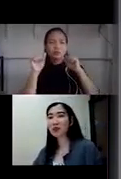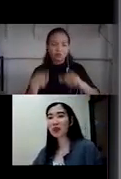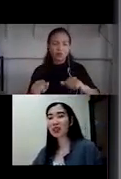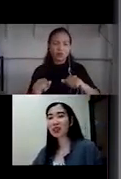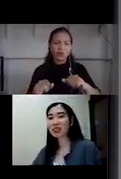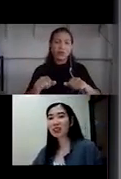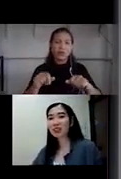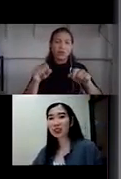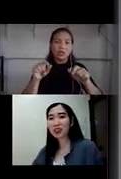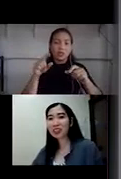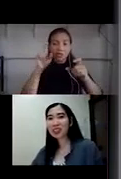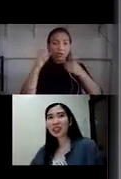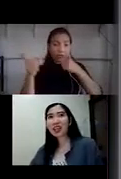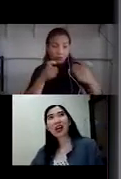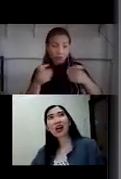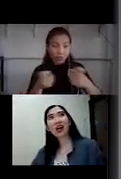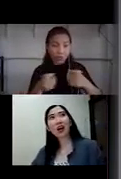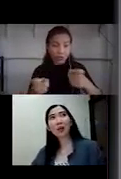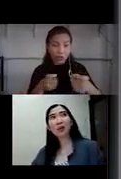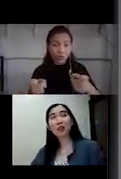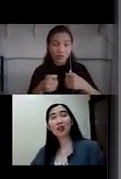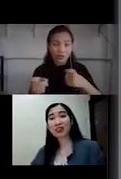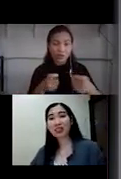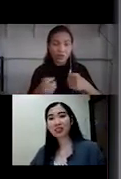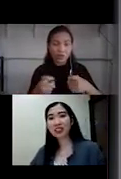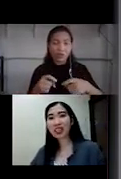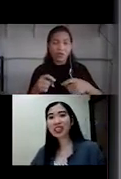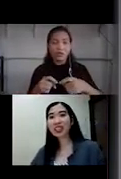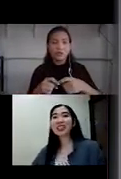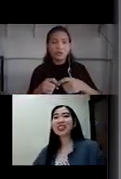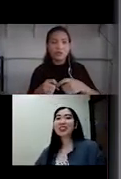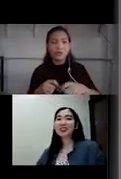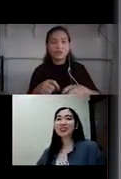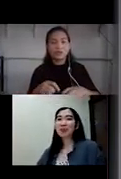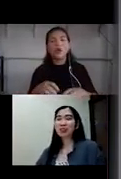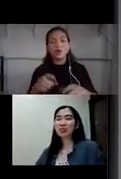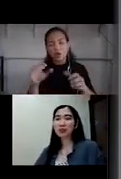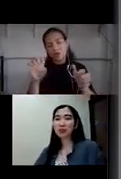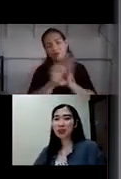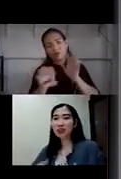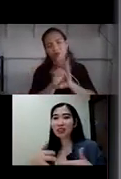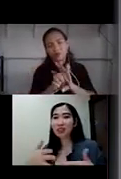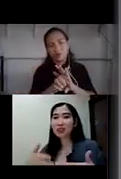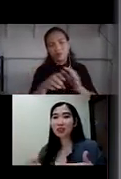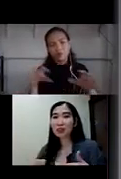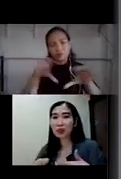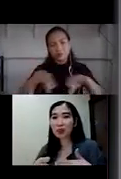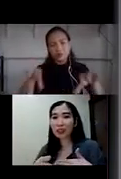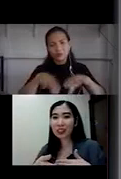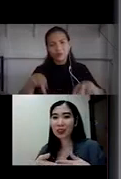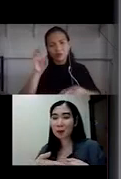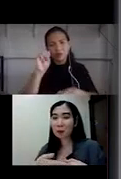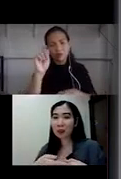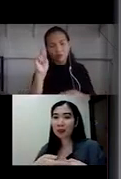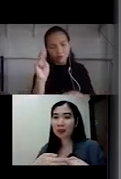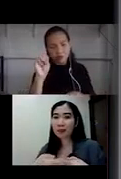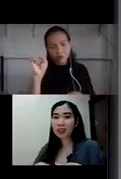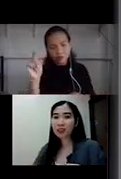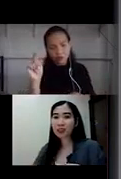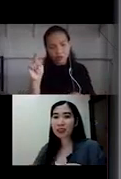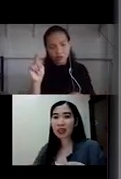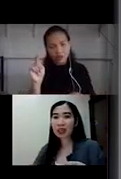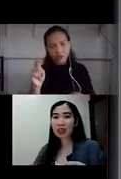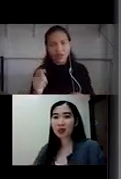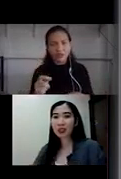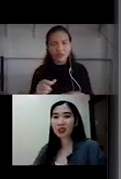Example, if you are working on Saturday, tapos meron kayong gustong